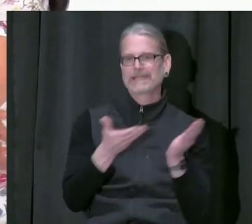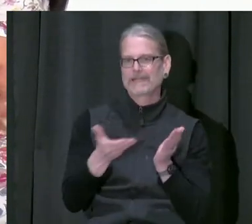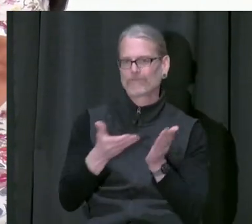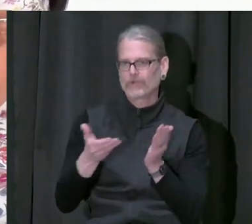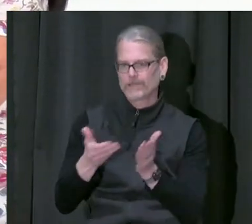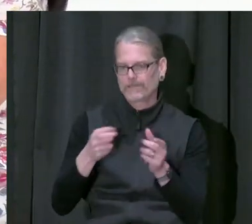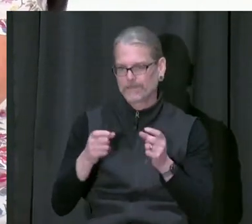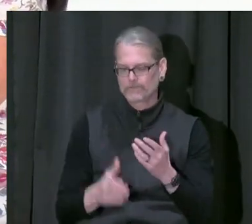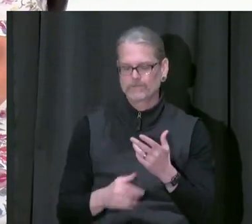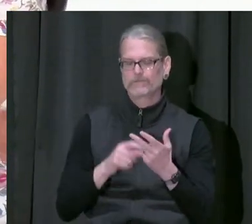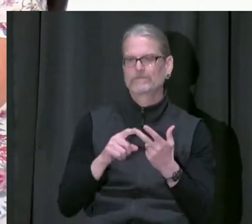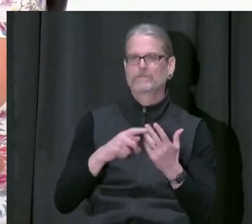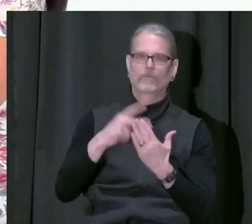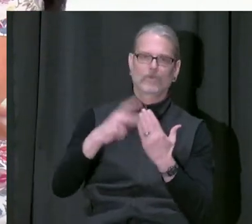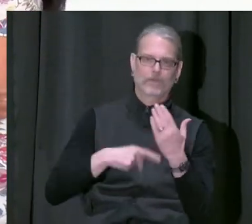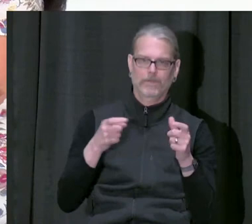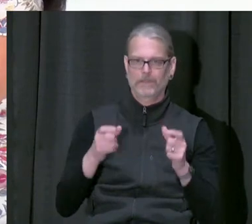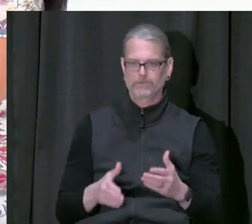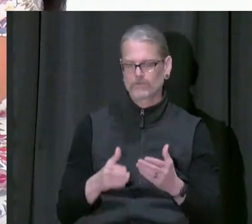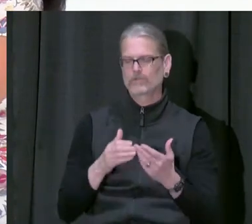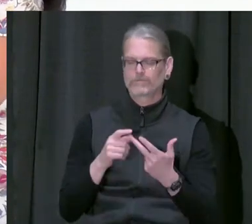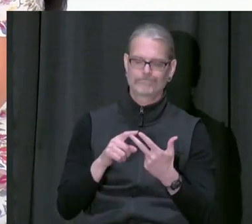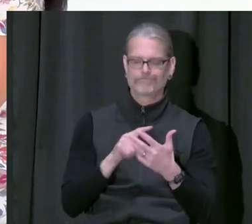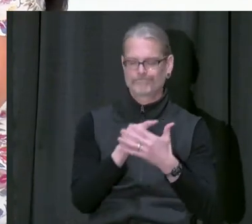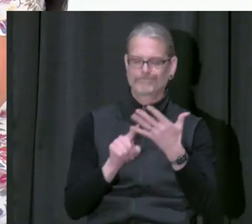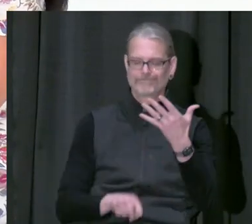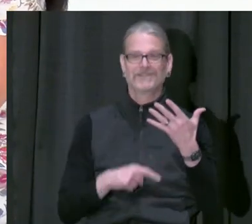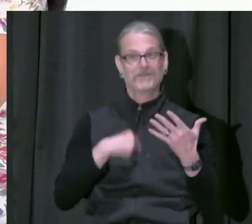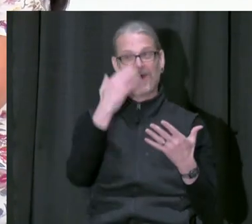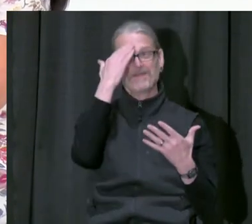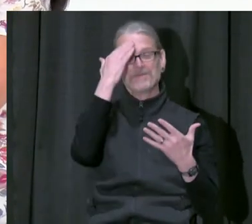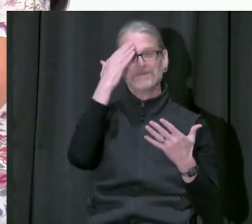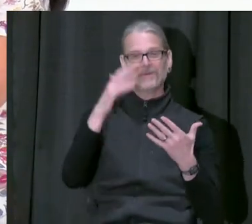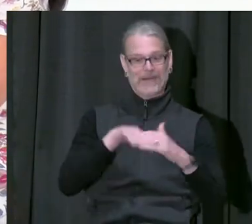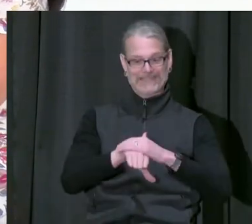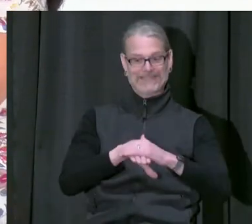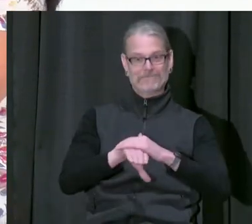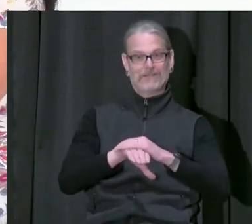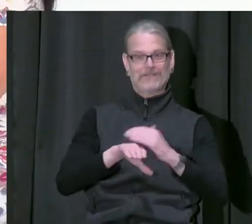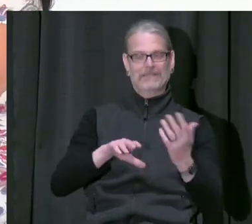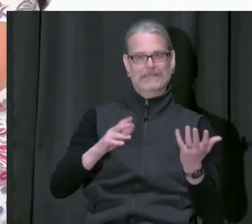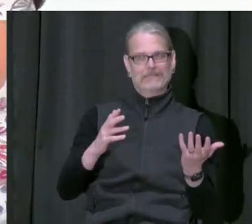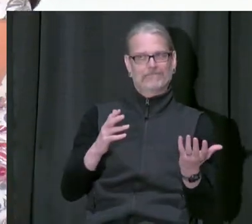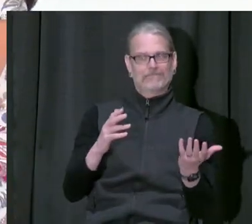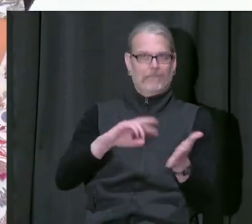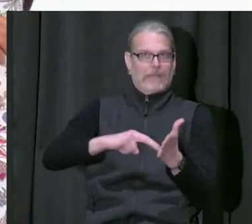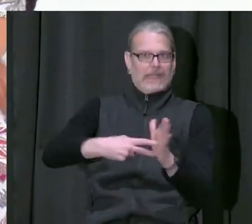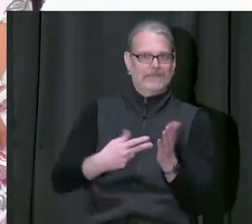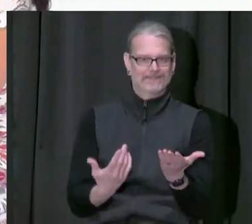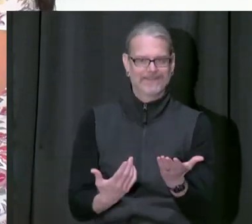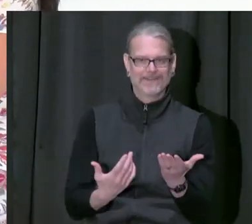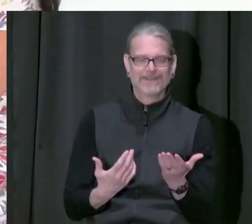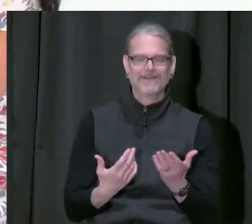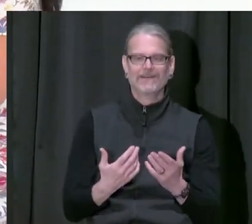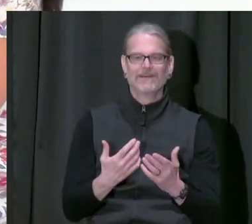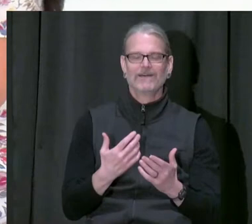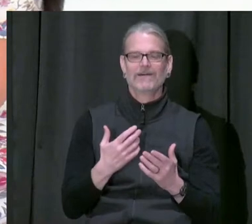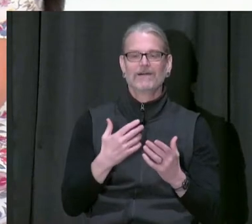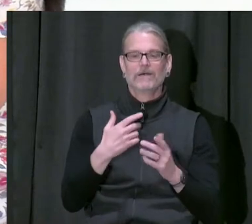manager and program manager. So I knew what it was. And the mandate that was given to me was,